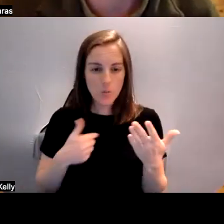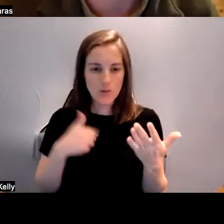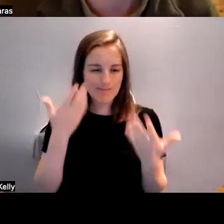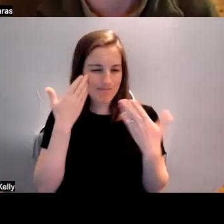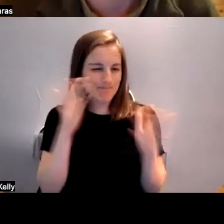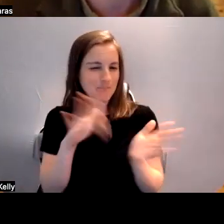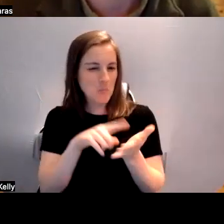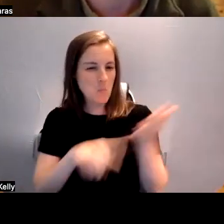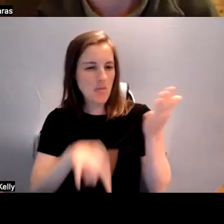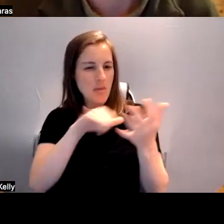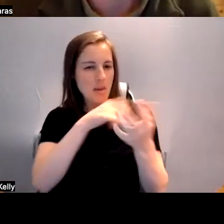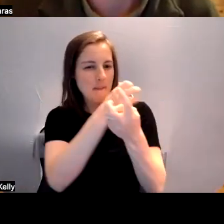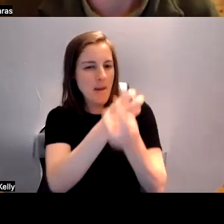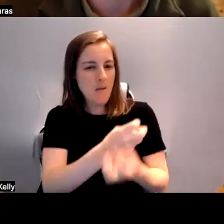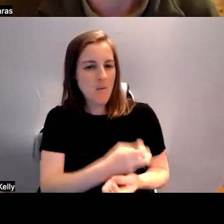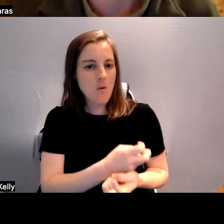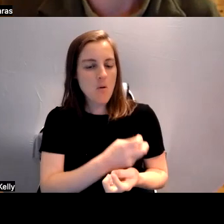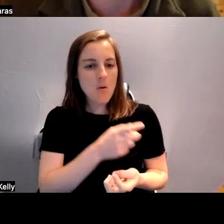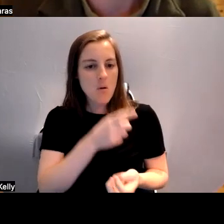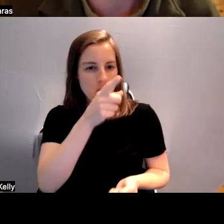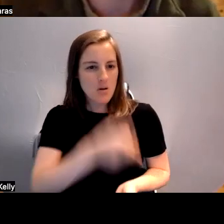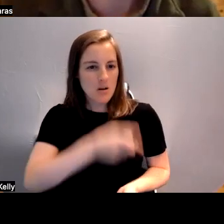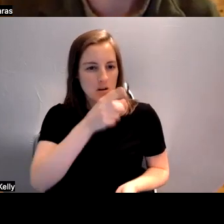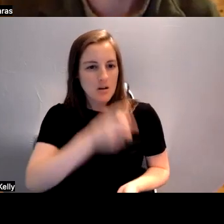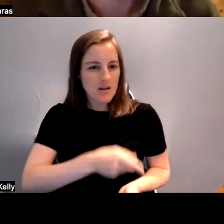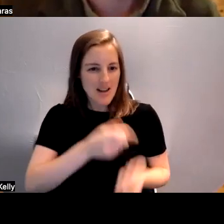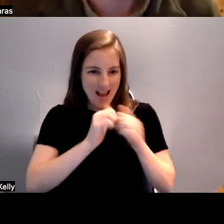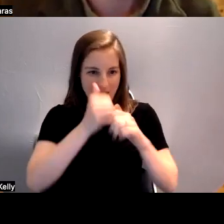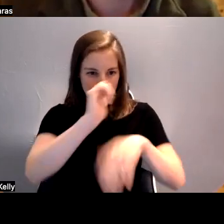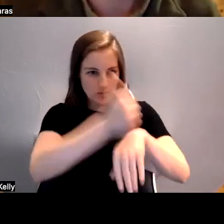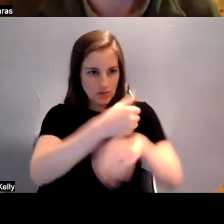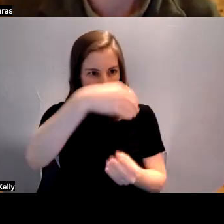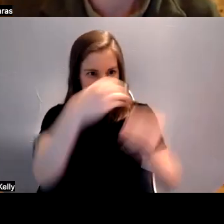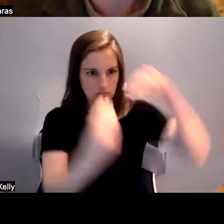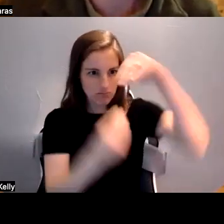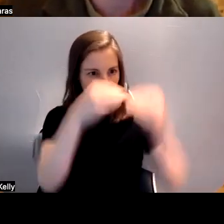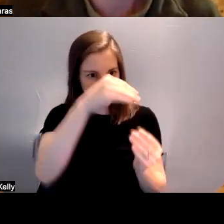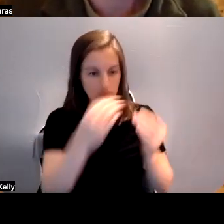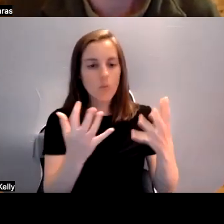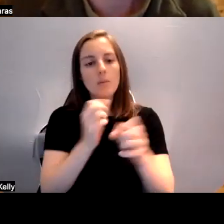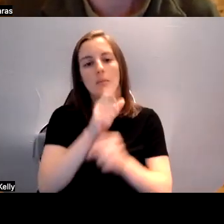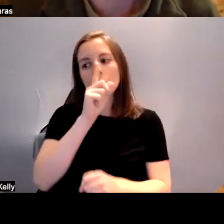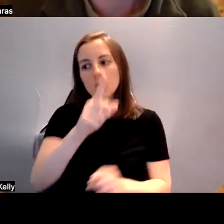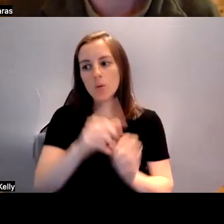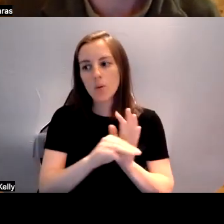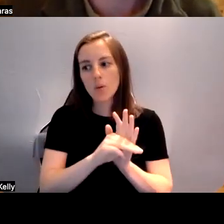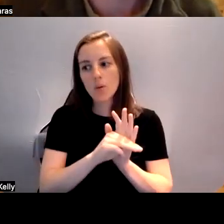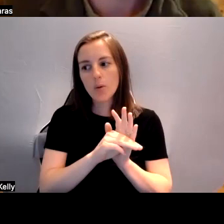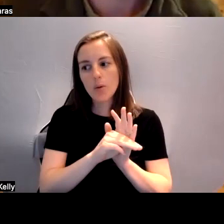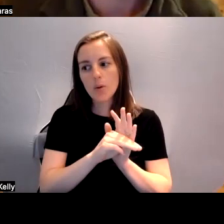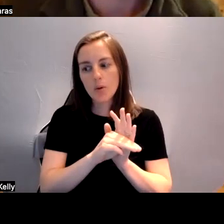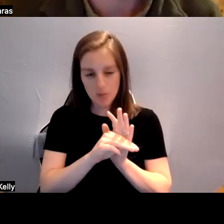does the backbone exactly is positioned? So we want to make the model that is not very sensitive